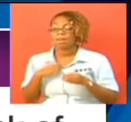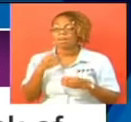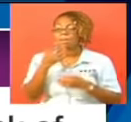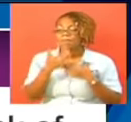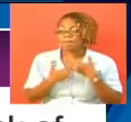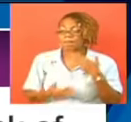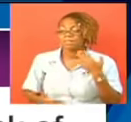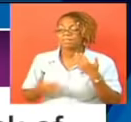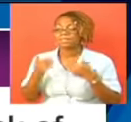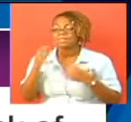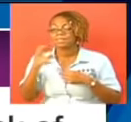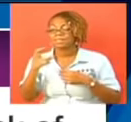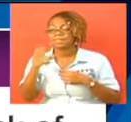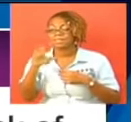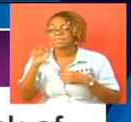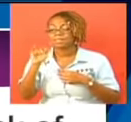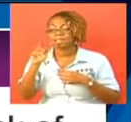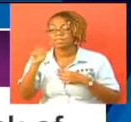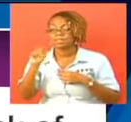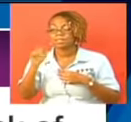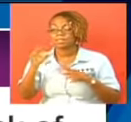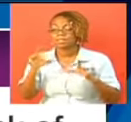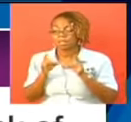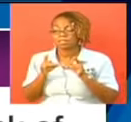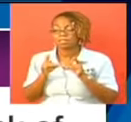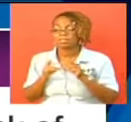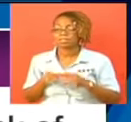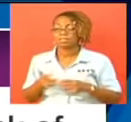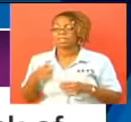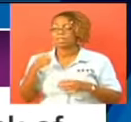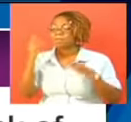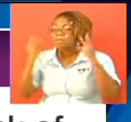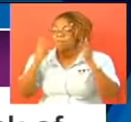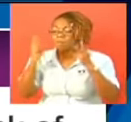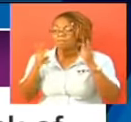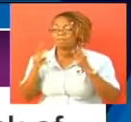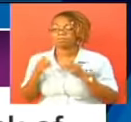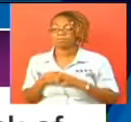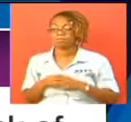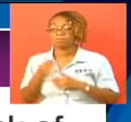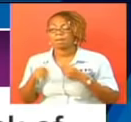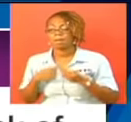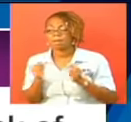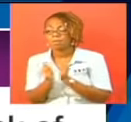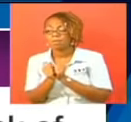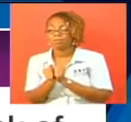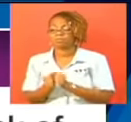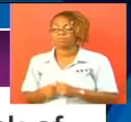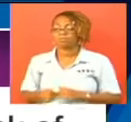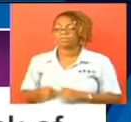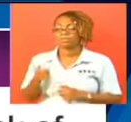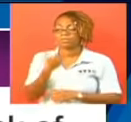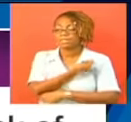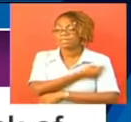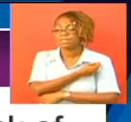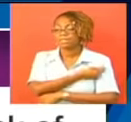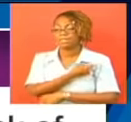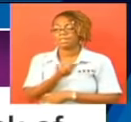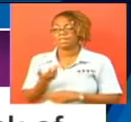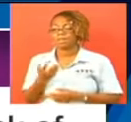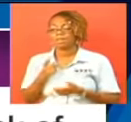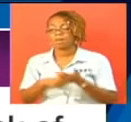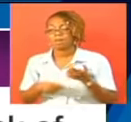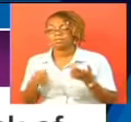and I am on a contraceptive pill. What advice can you offer? And does that person need to take a blood